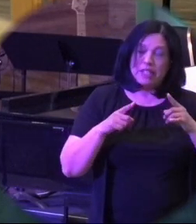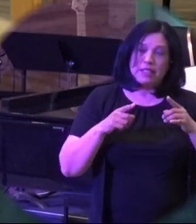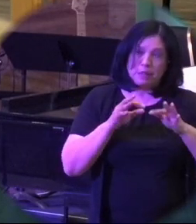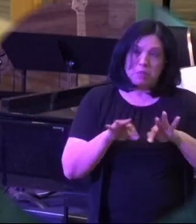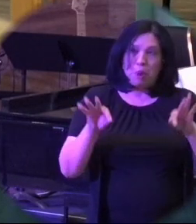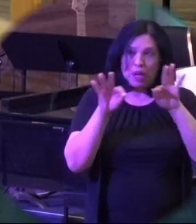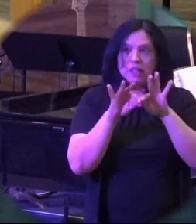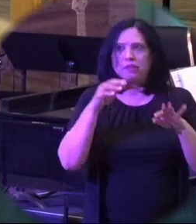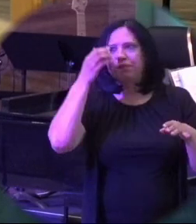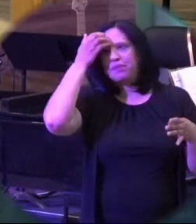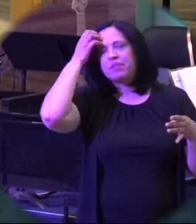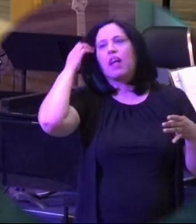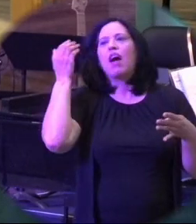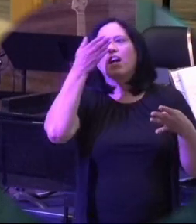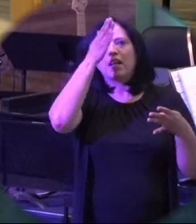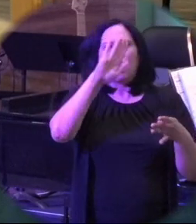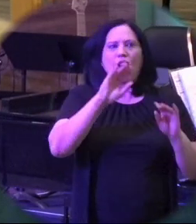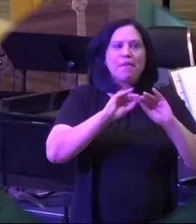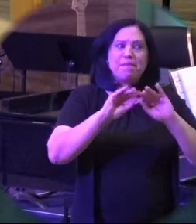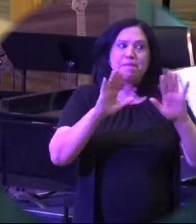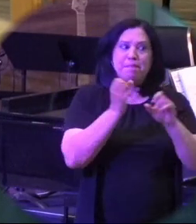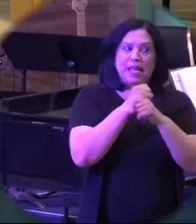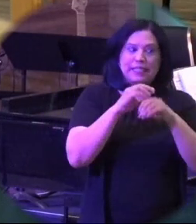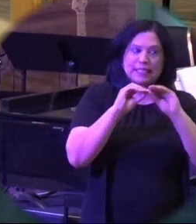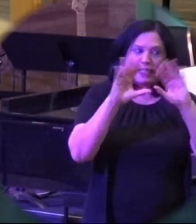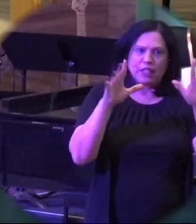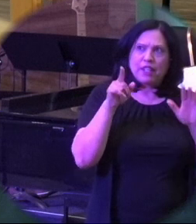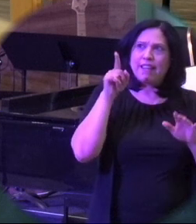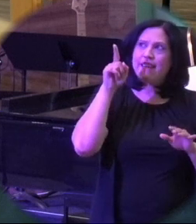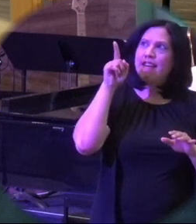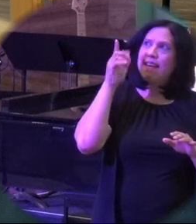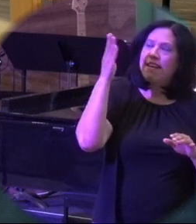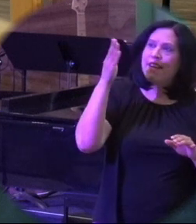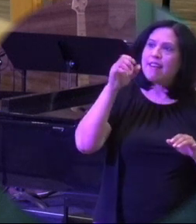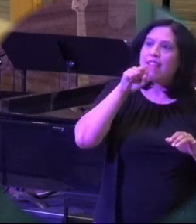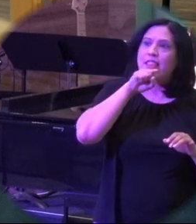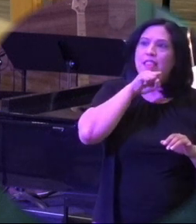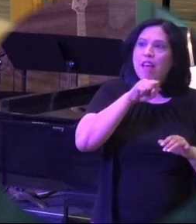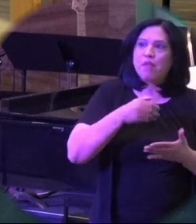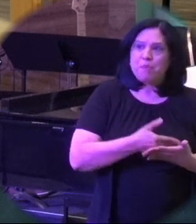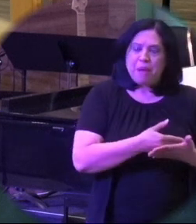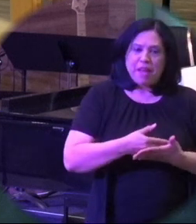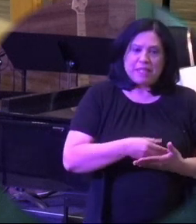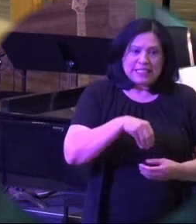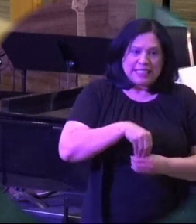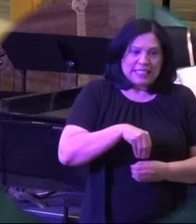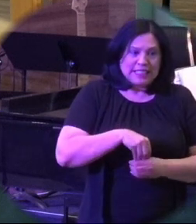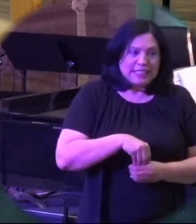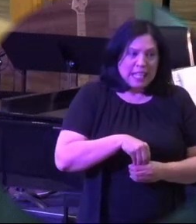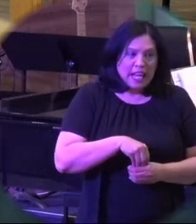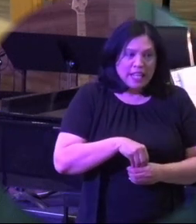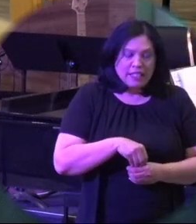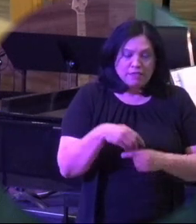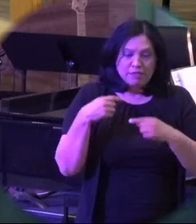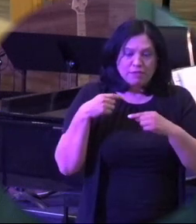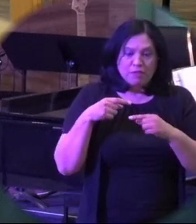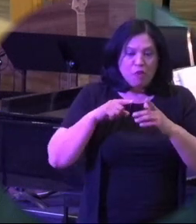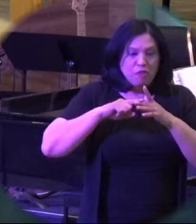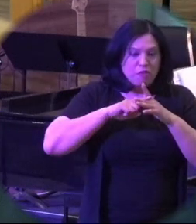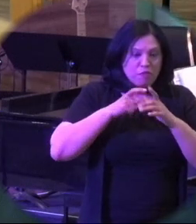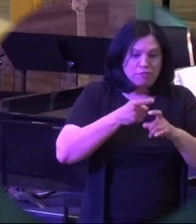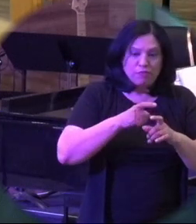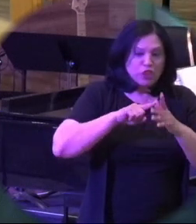God has made it very clear that He loves little babies in the womb from conception. He talks about it a lot in His Word.